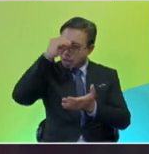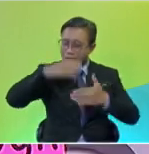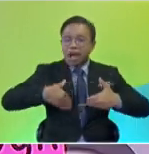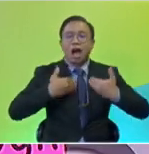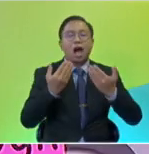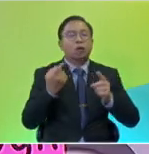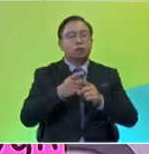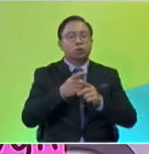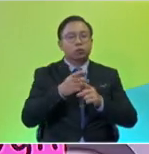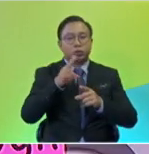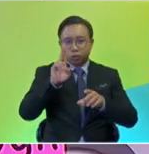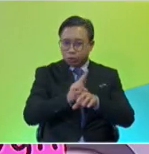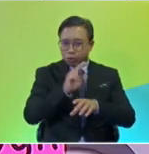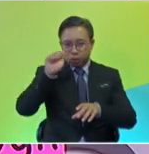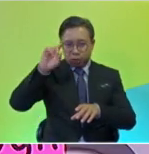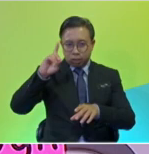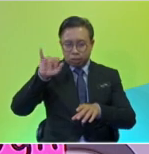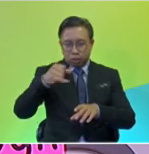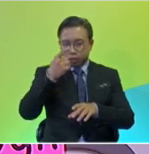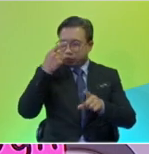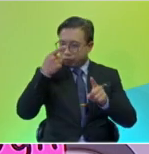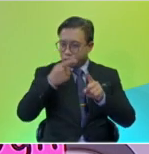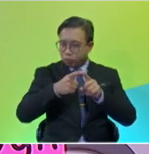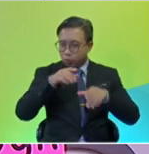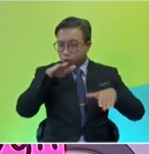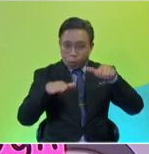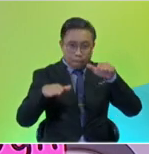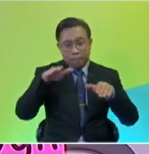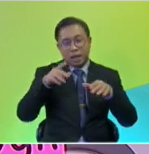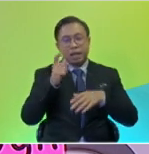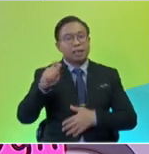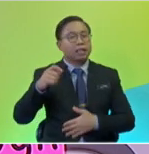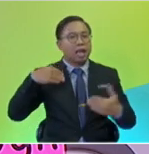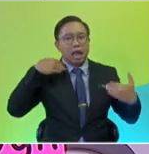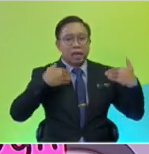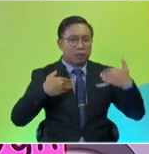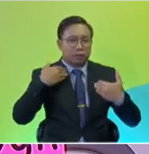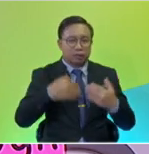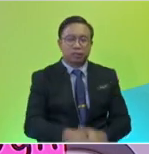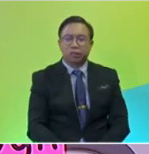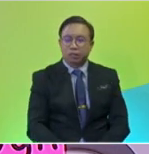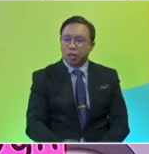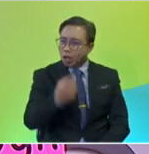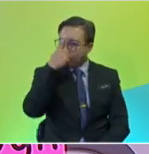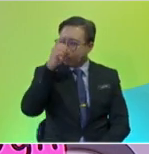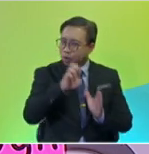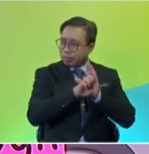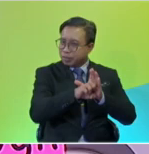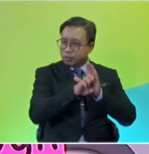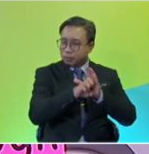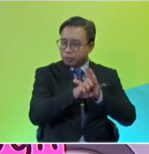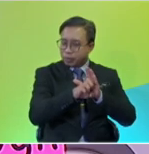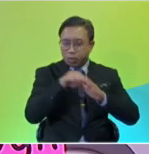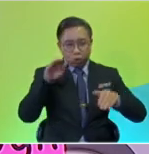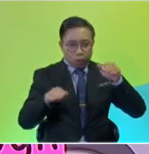use adjectives to compare the animals. All right. Right? For example, if you want to compare two animals